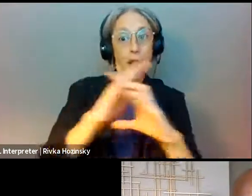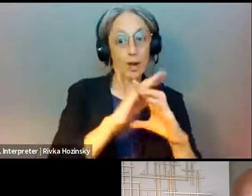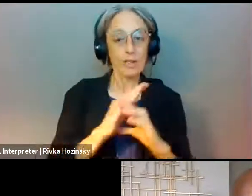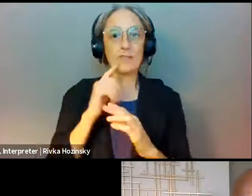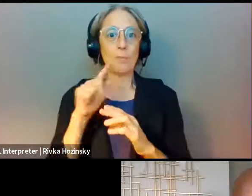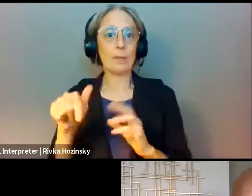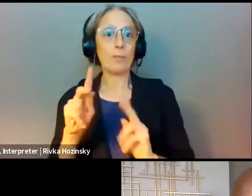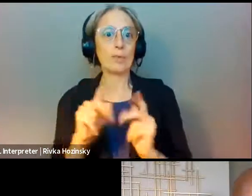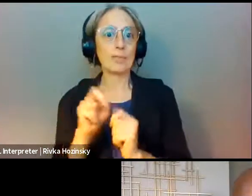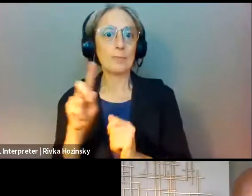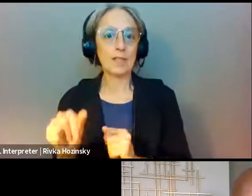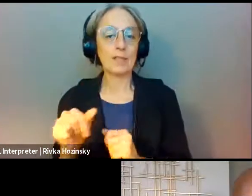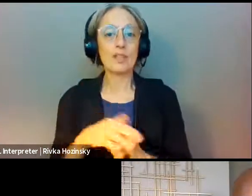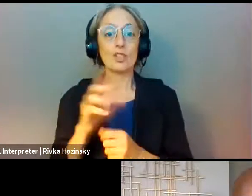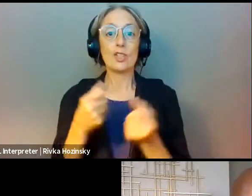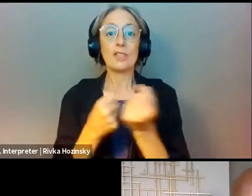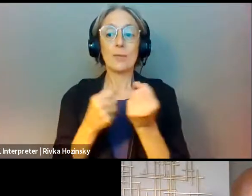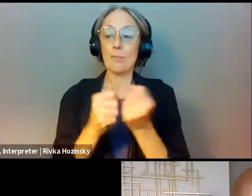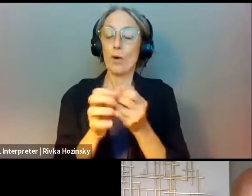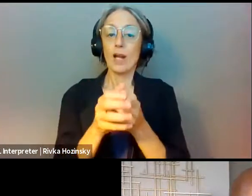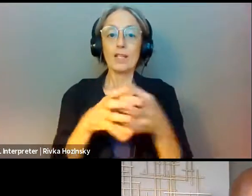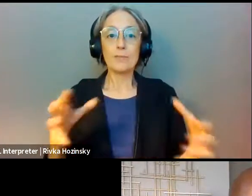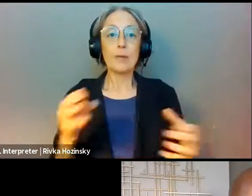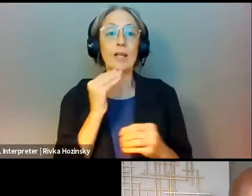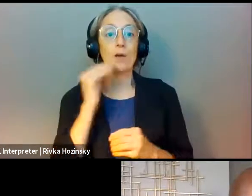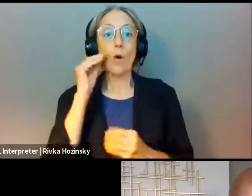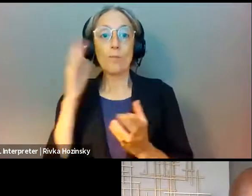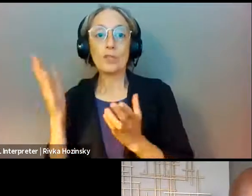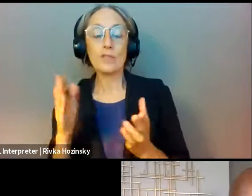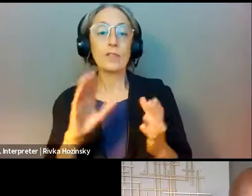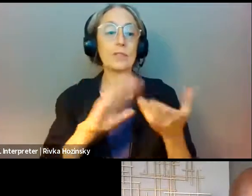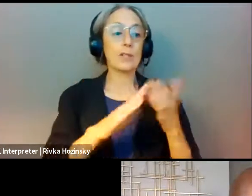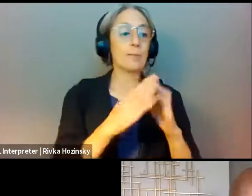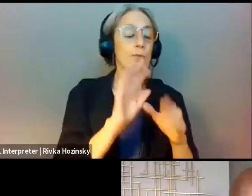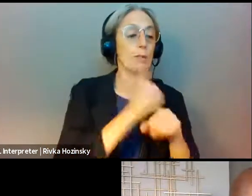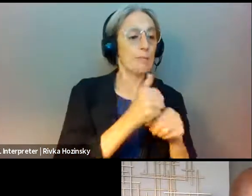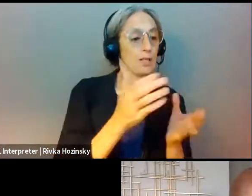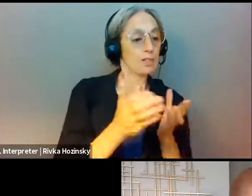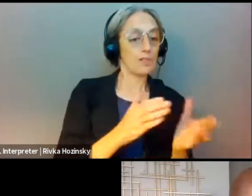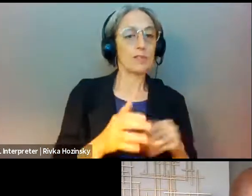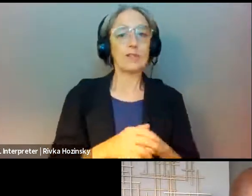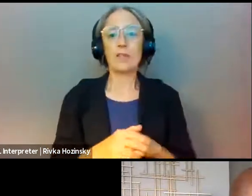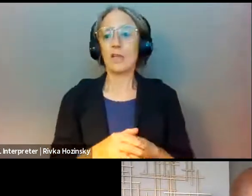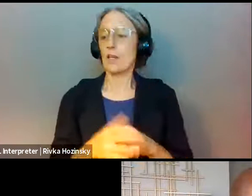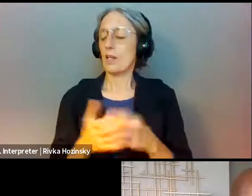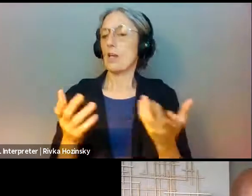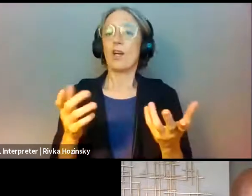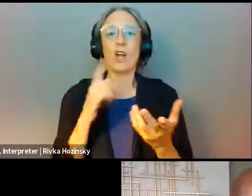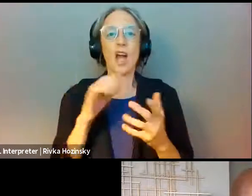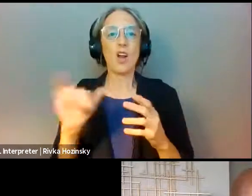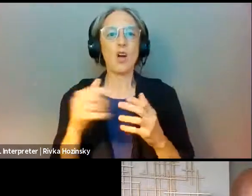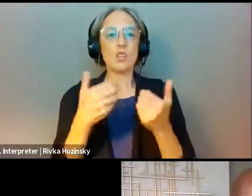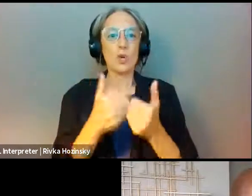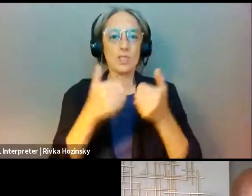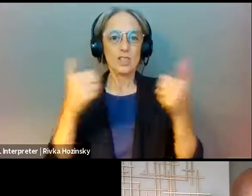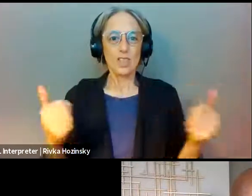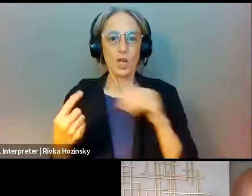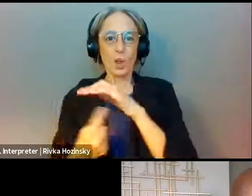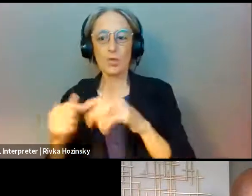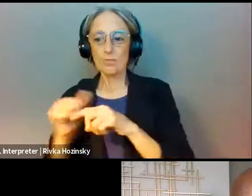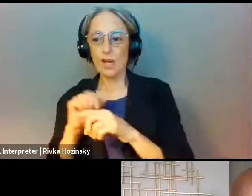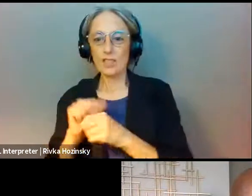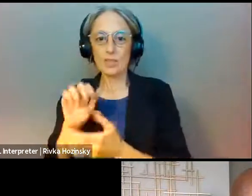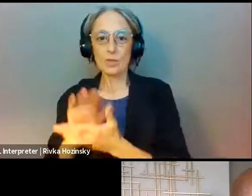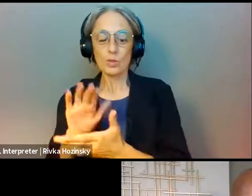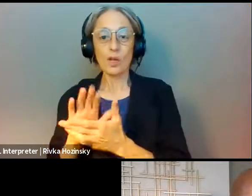has supported the expansion of home and community-based services, the end to restraint and seclusion practices in schools, which disproportionately affect Black